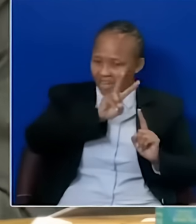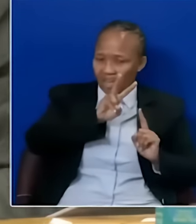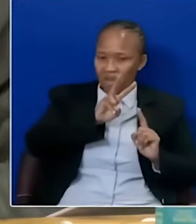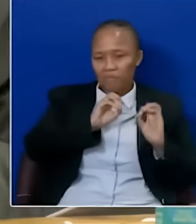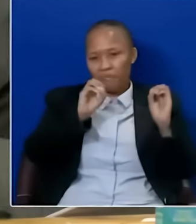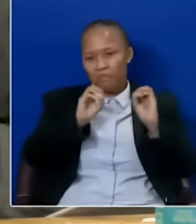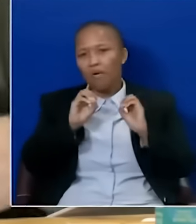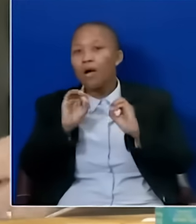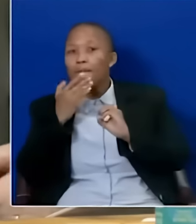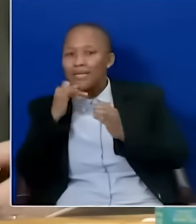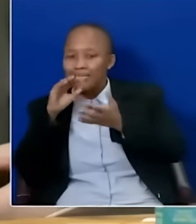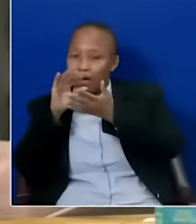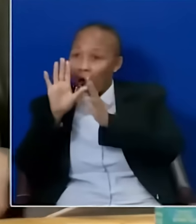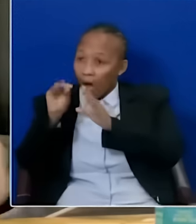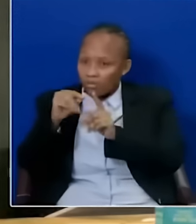Brigadier.